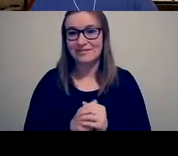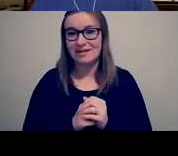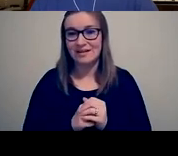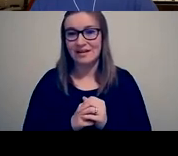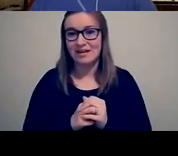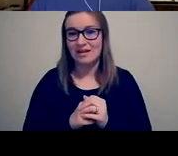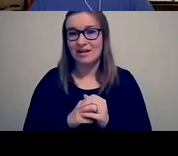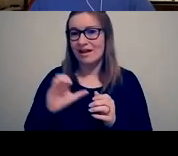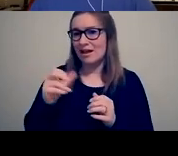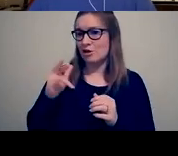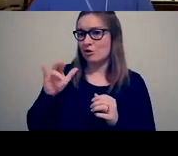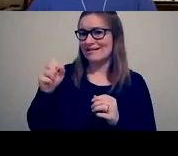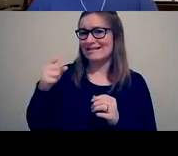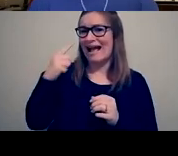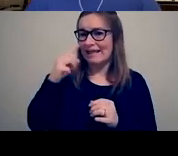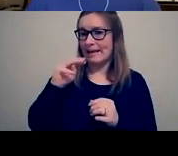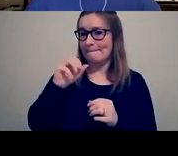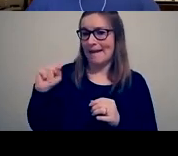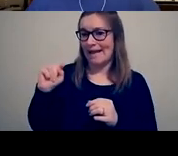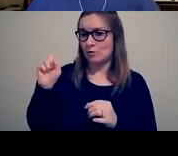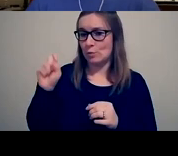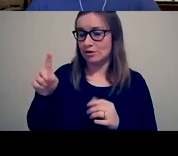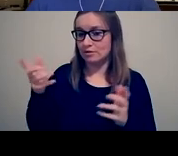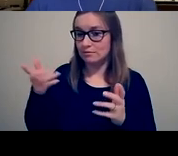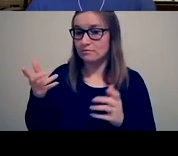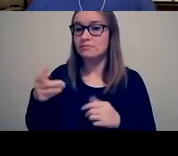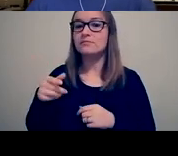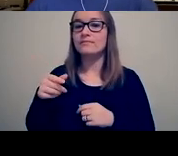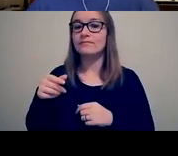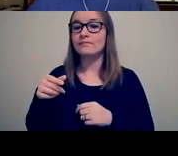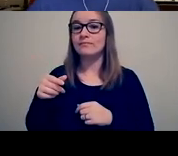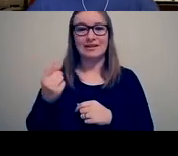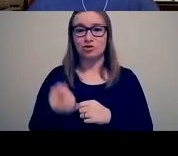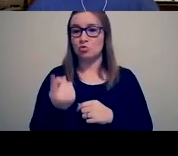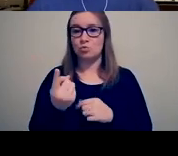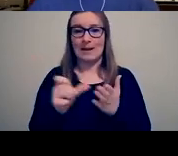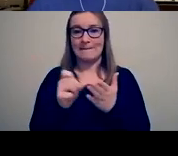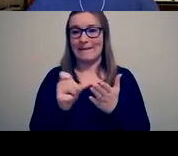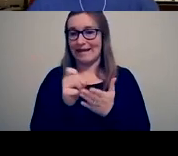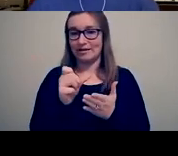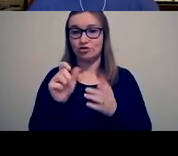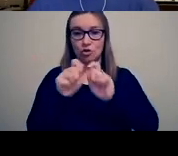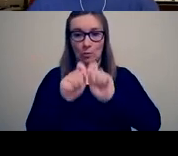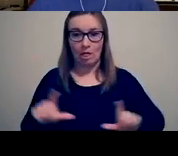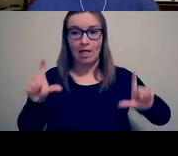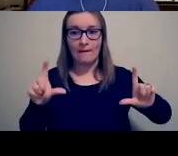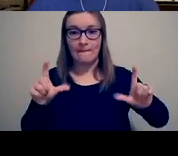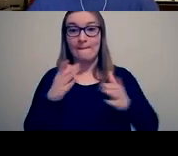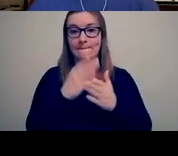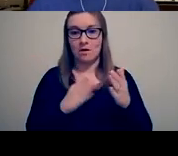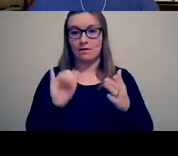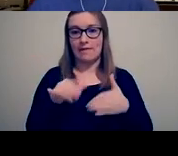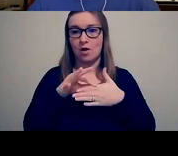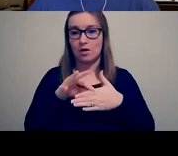Chris, I think what Matt's asking is because you're doing, it's a single page app, so you're reloading a portion of the